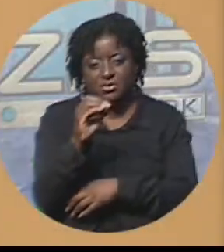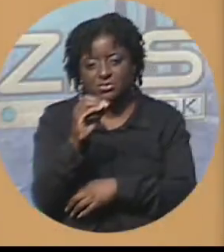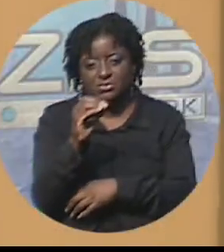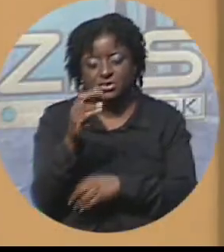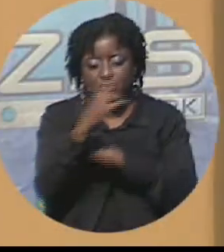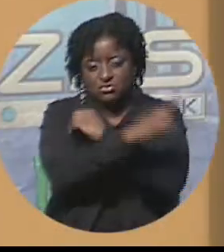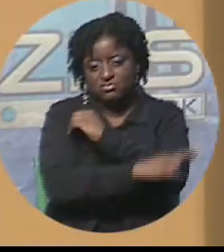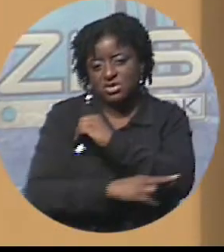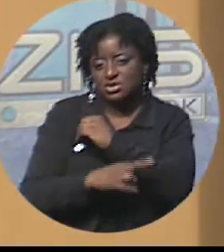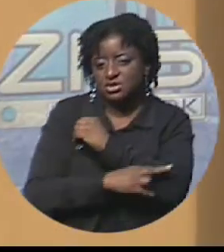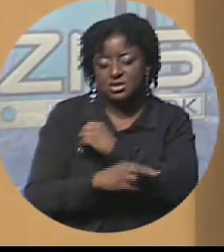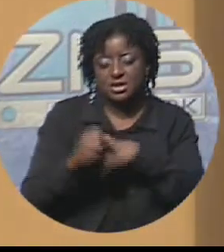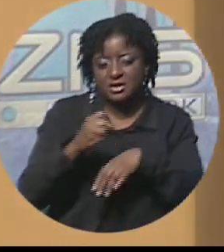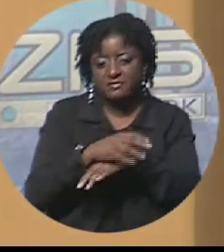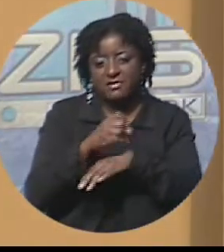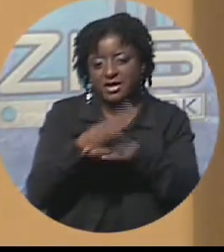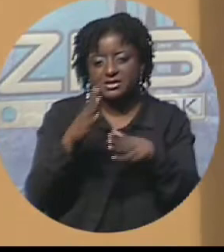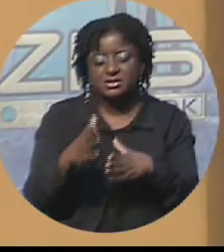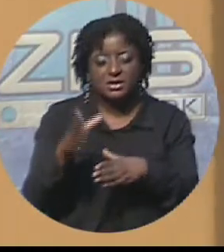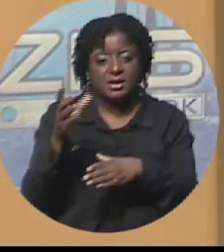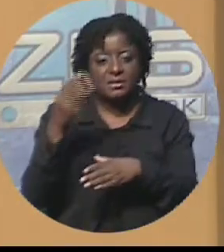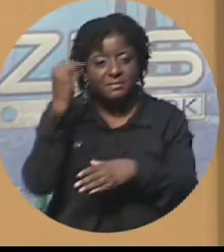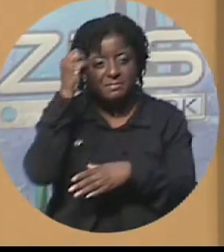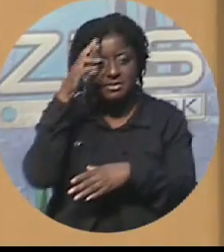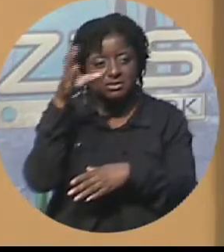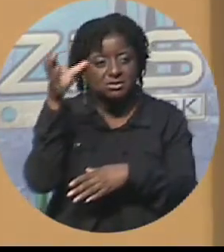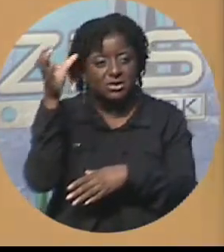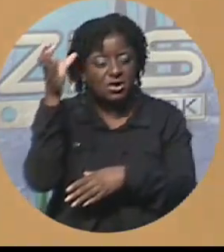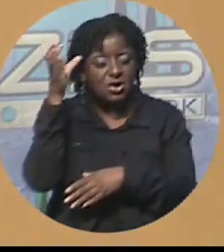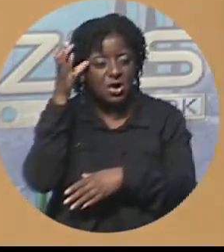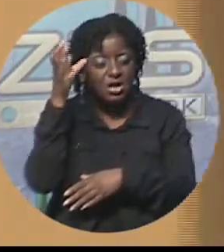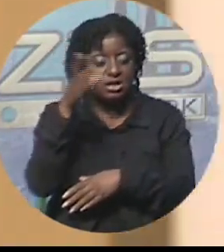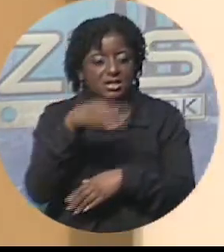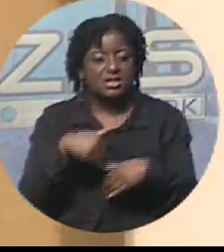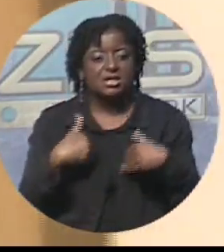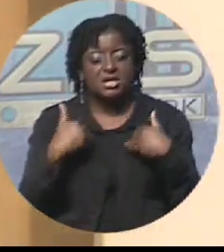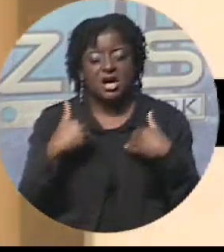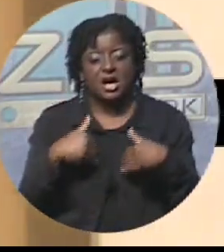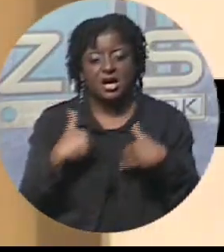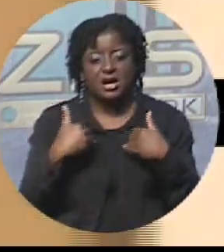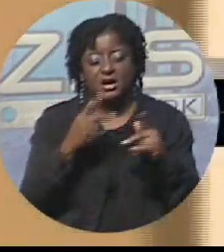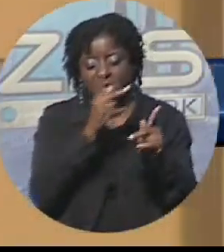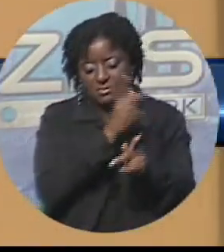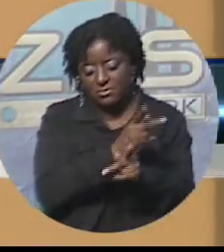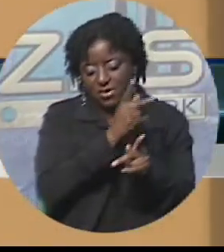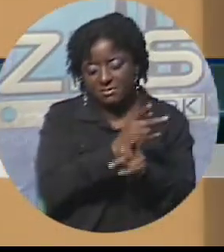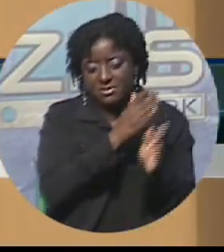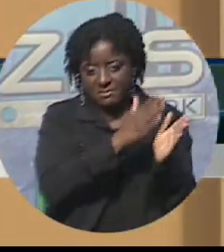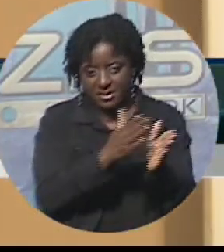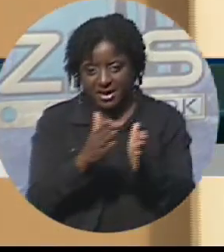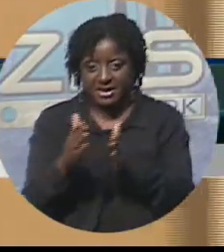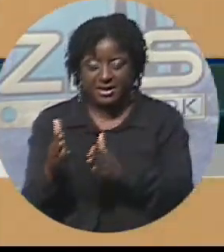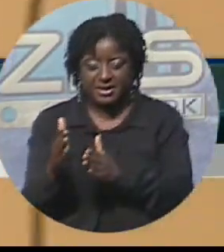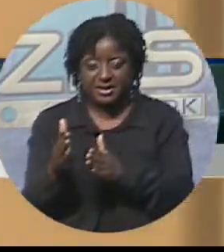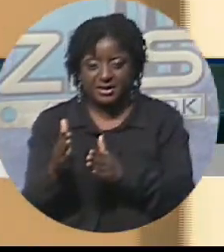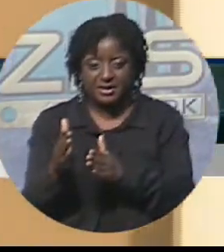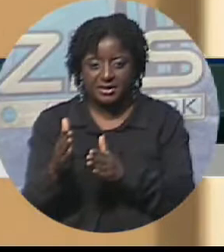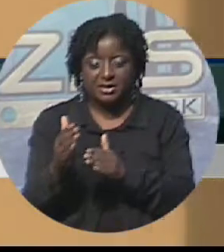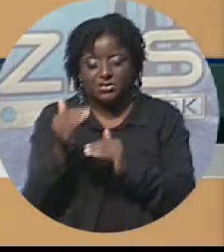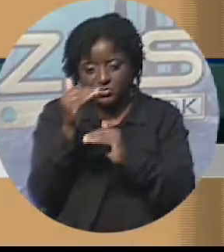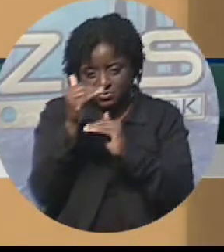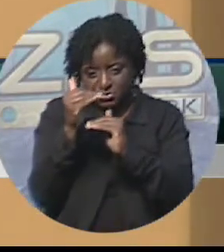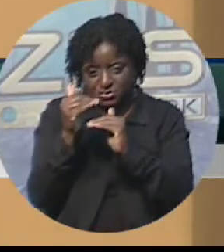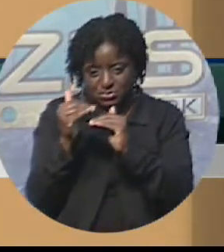advisor is Mr. Colin Young. Proper planning and supporting legislation would minimize any initial